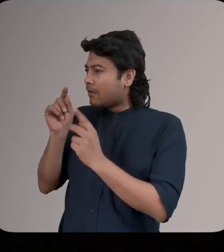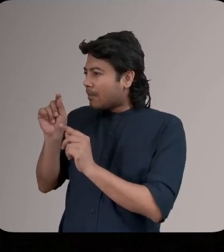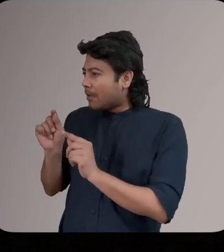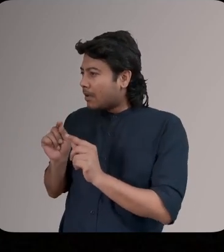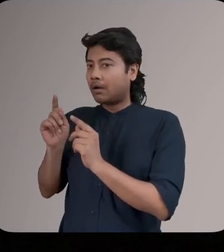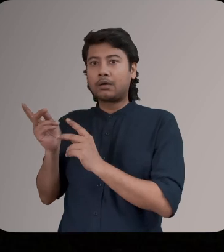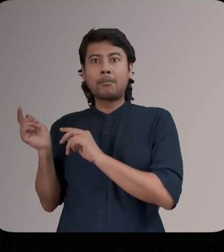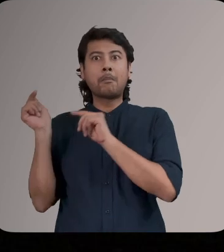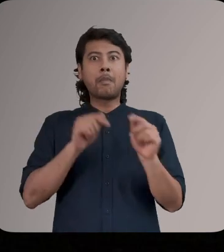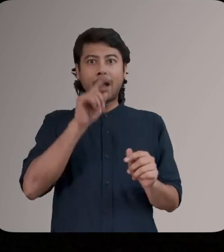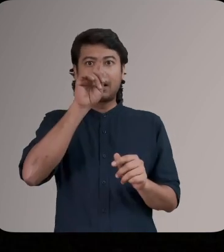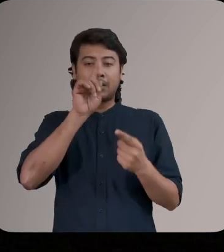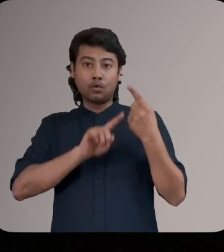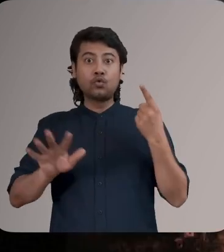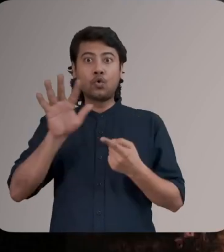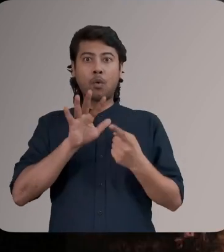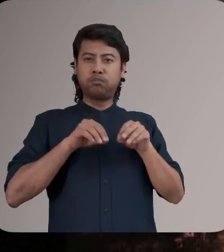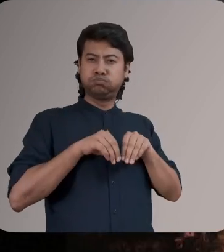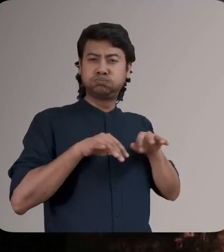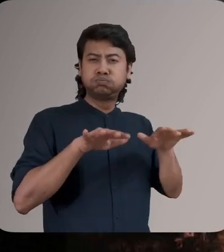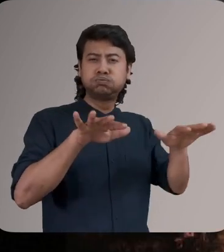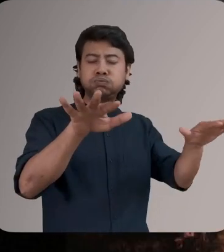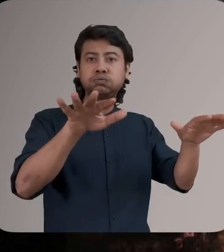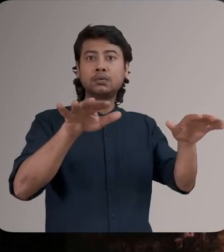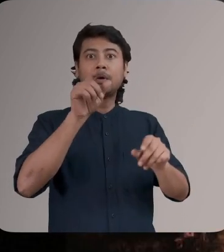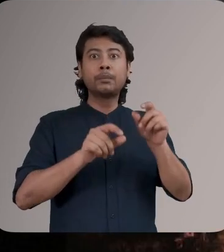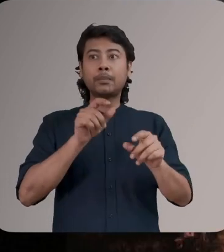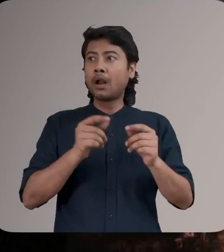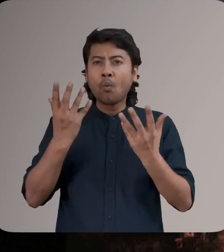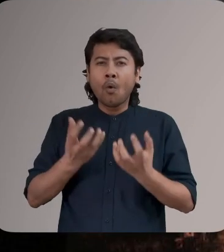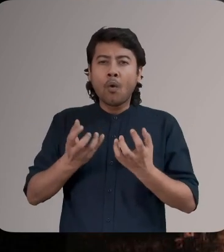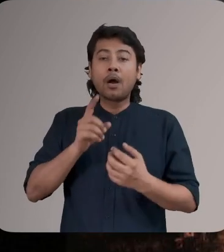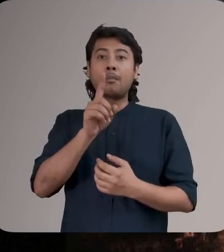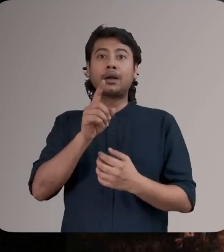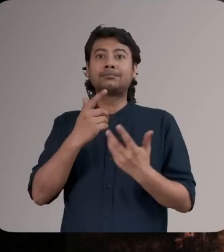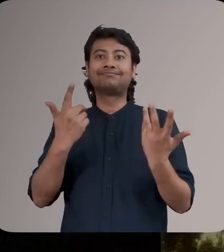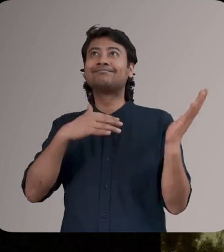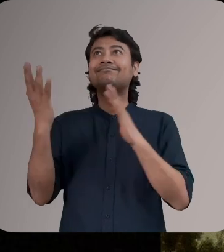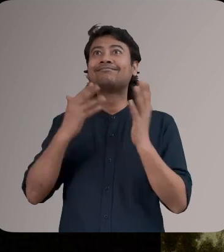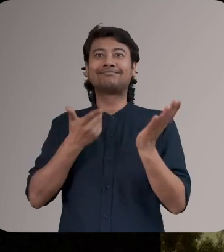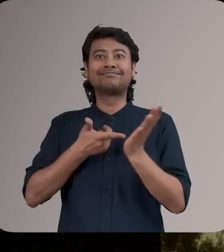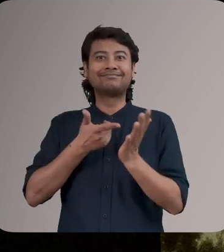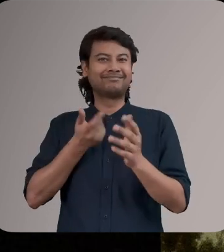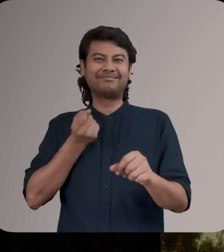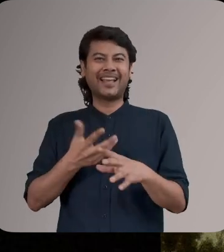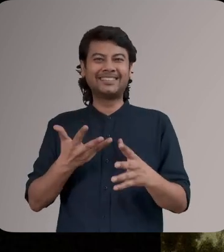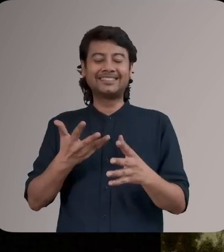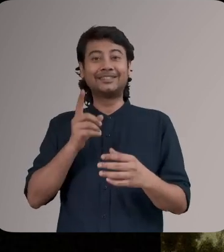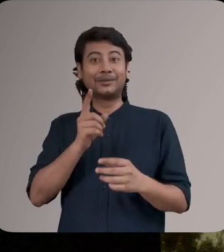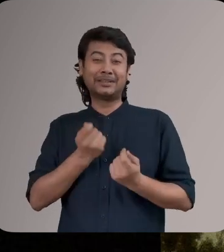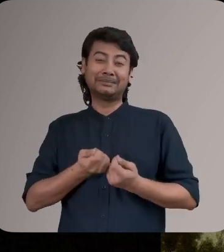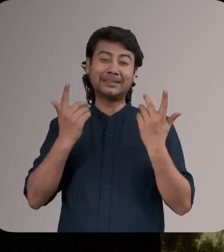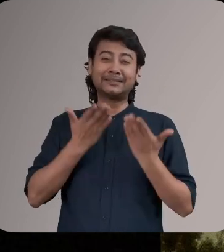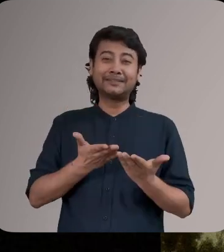him to Europe, which caused a huge stir in the continent. As pineapples did not grow in Europe, they became highly prized. In the 1600s, only